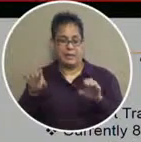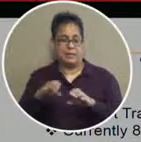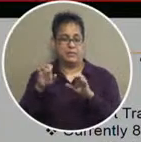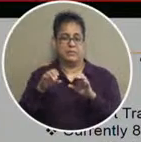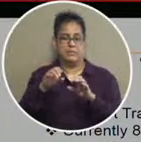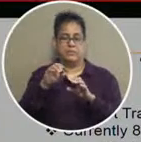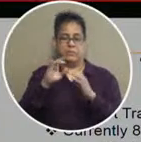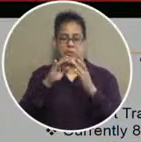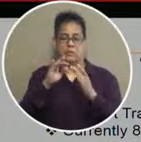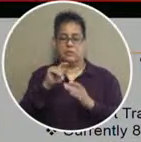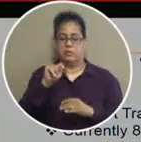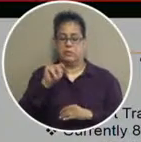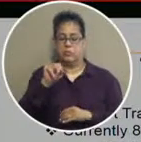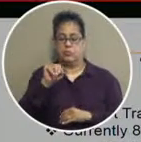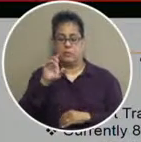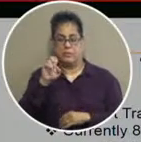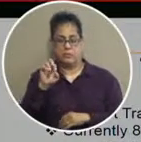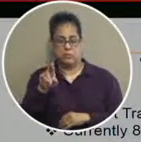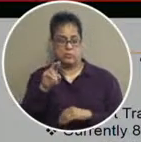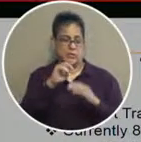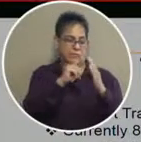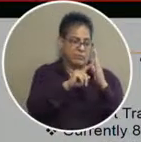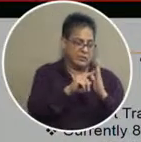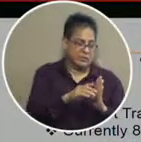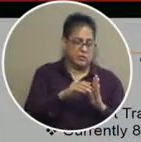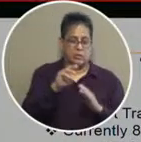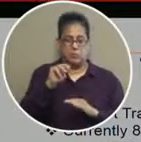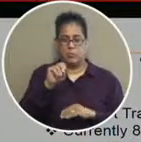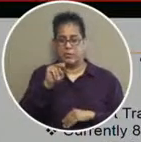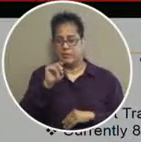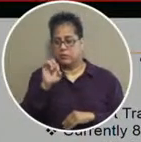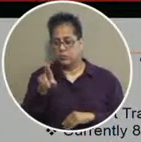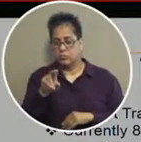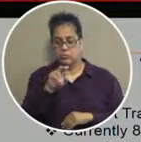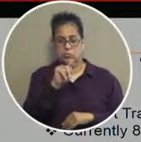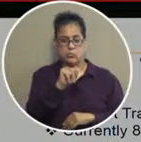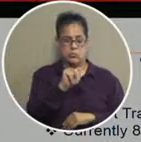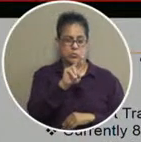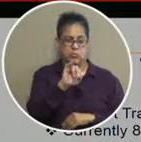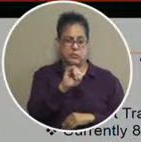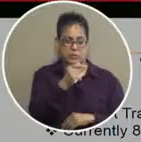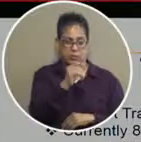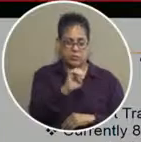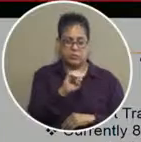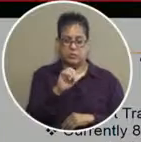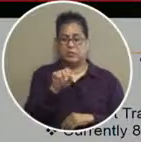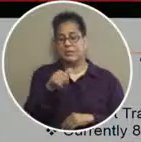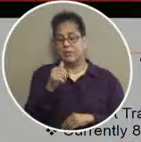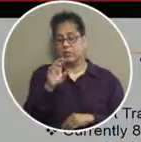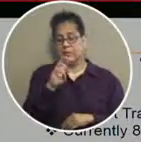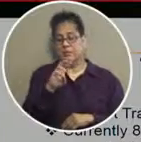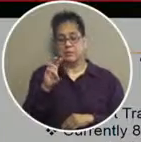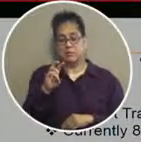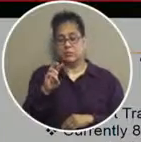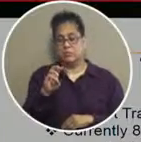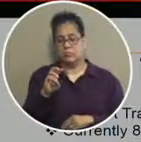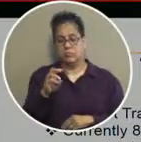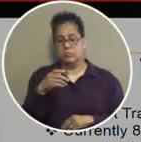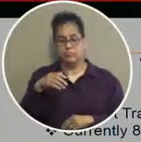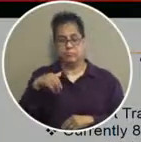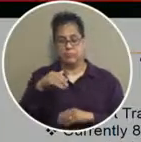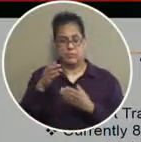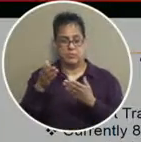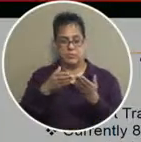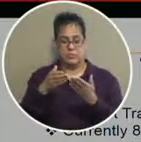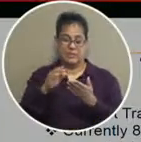contact tracers. These are EPIs, investigators, monitors, follow-up, and triage groups. And the other 66 are in reserves. And these